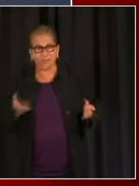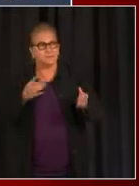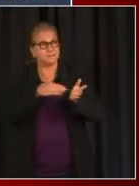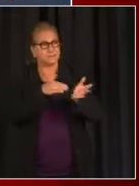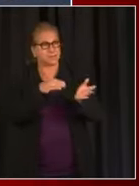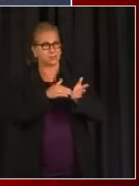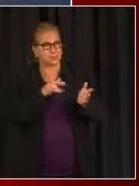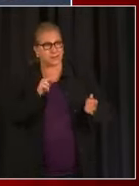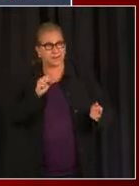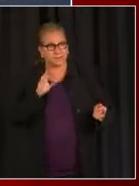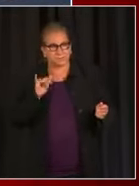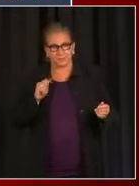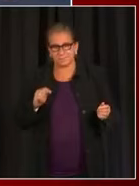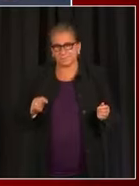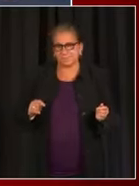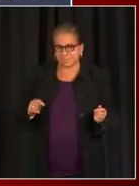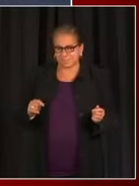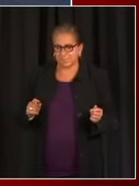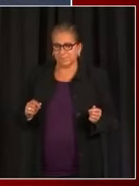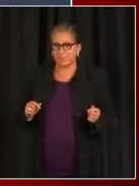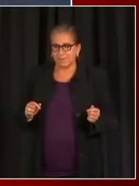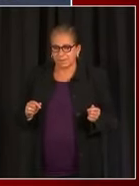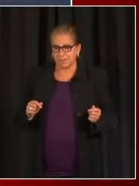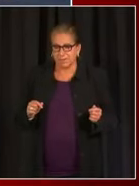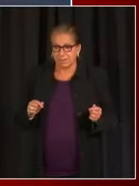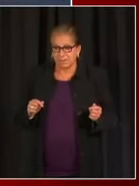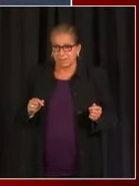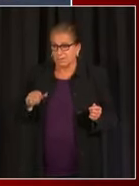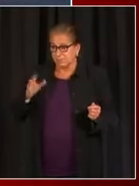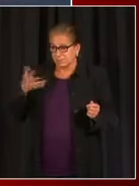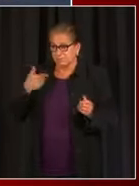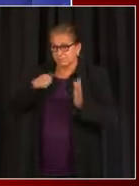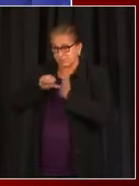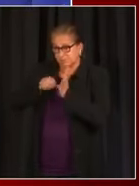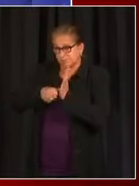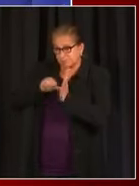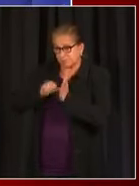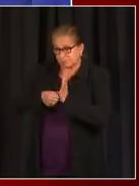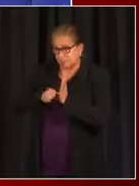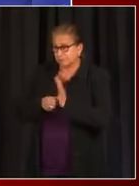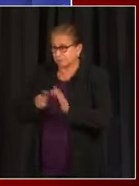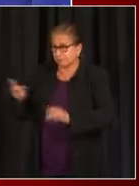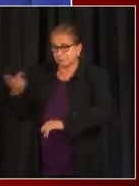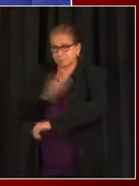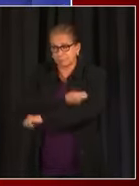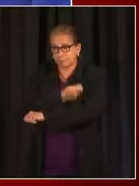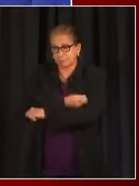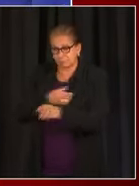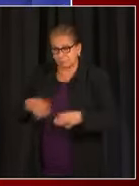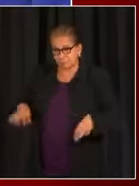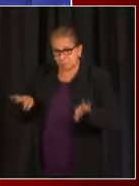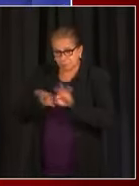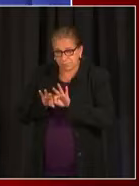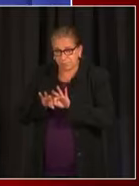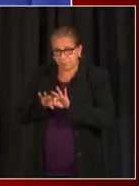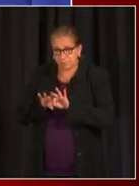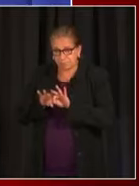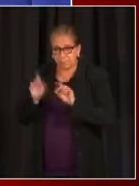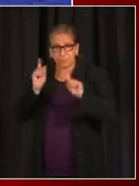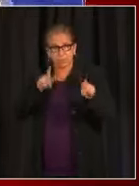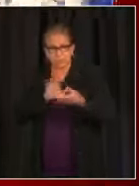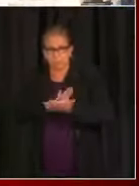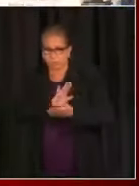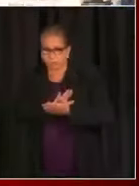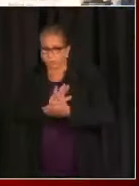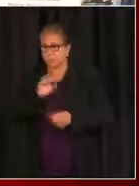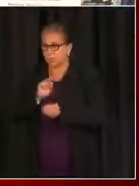is to have them be vaccinated prior to beginning school. So we're going to work really hard with many of our